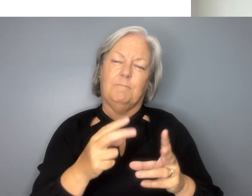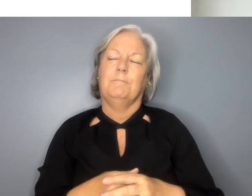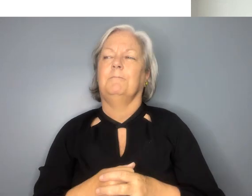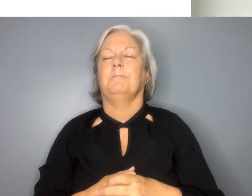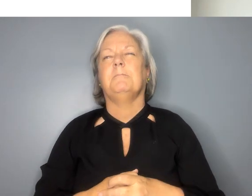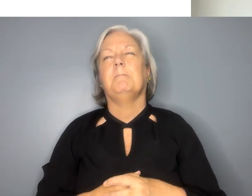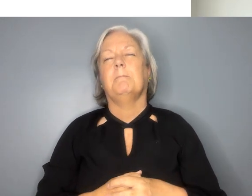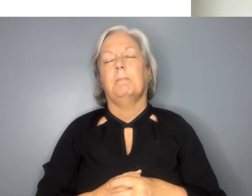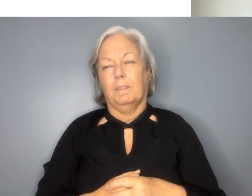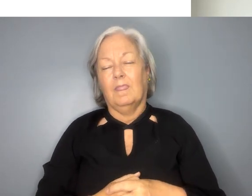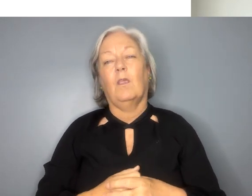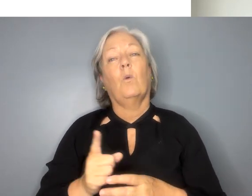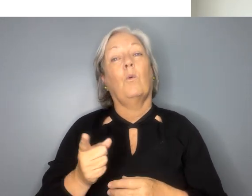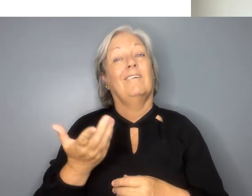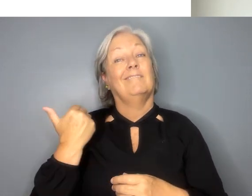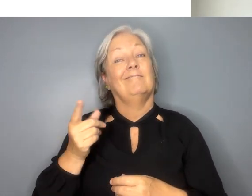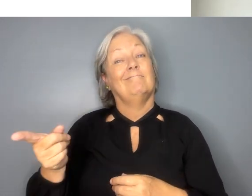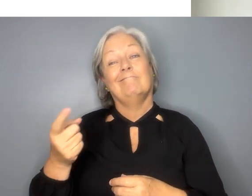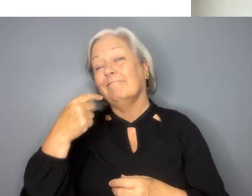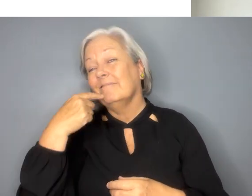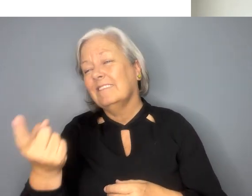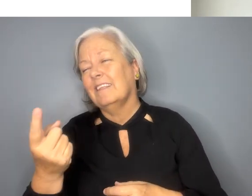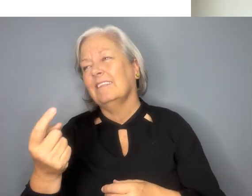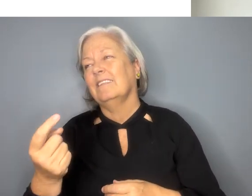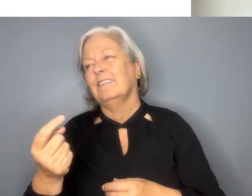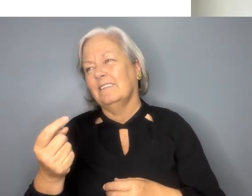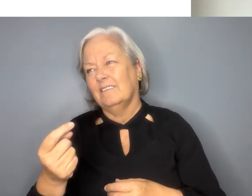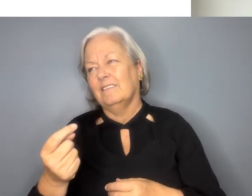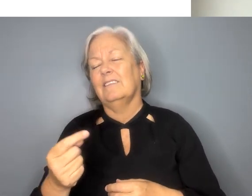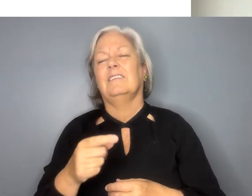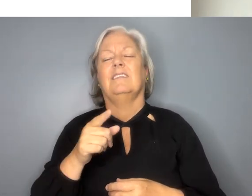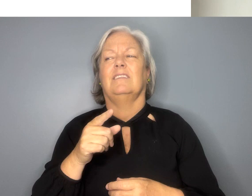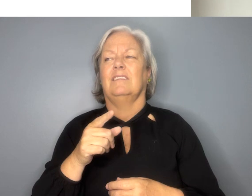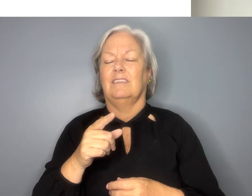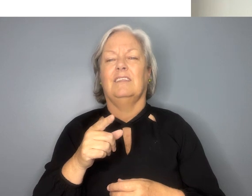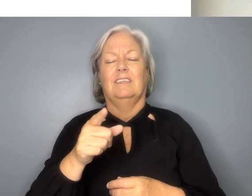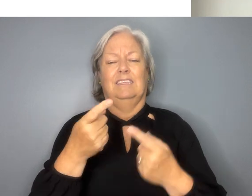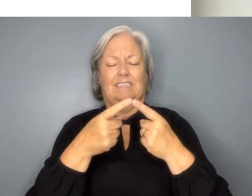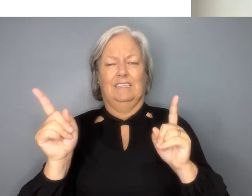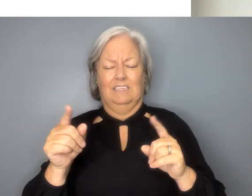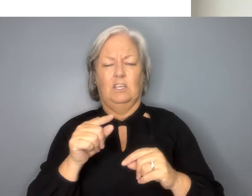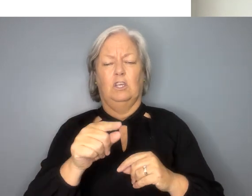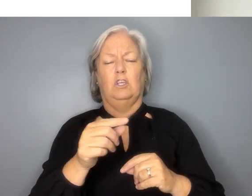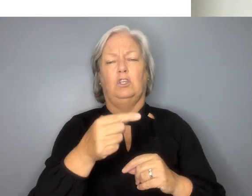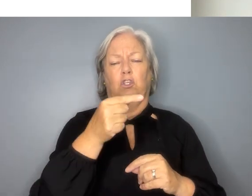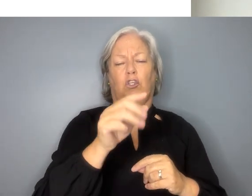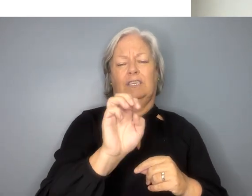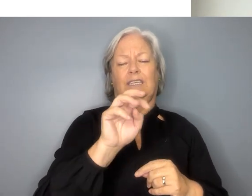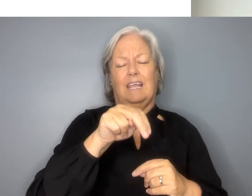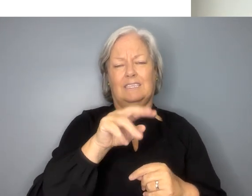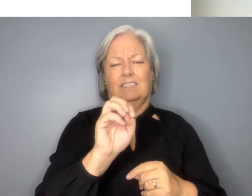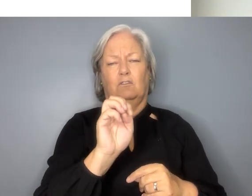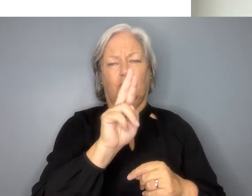absolutely. I think what Annabelle said about the idea of the disparate nature between gender